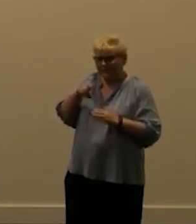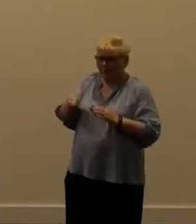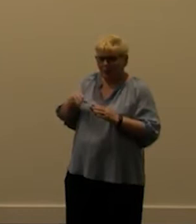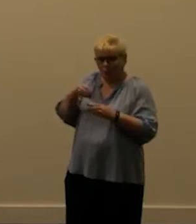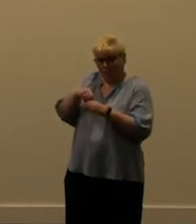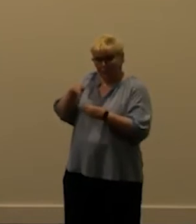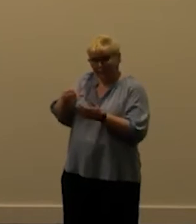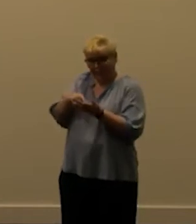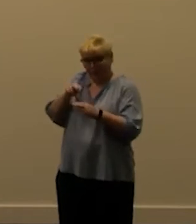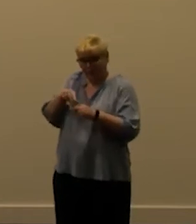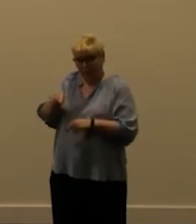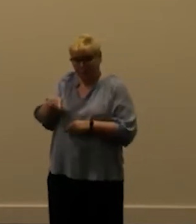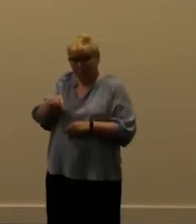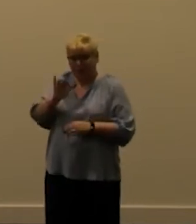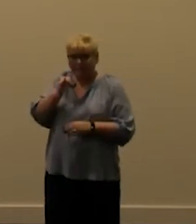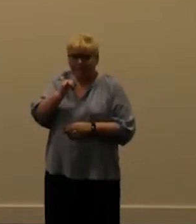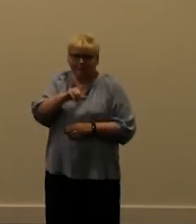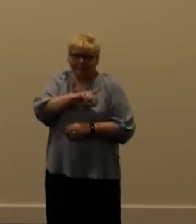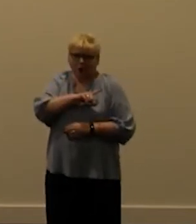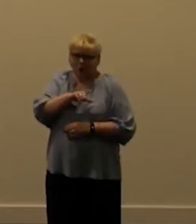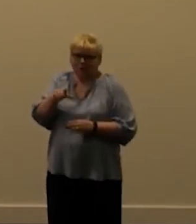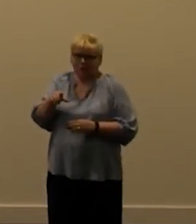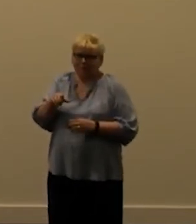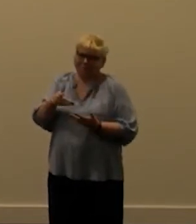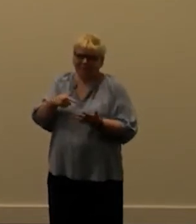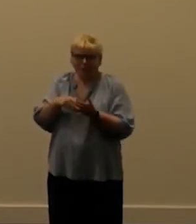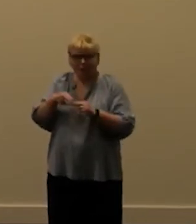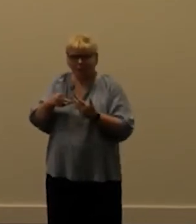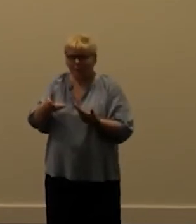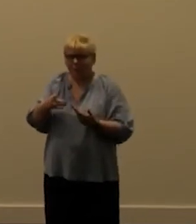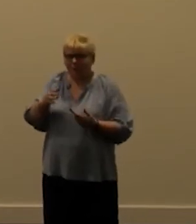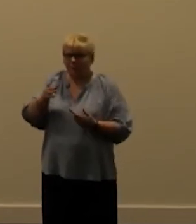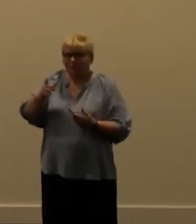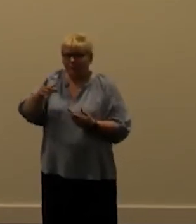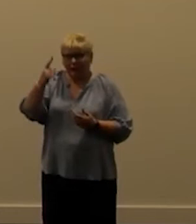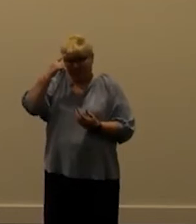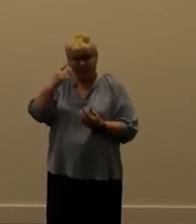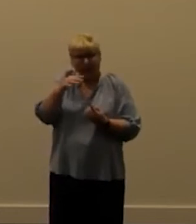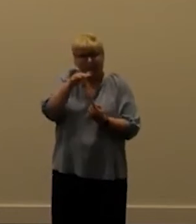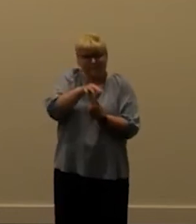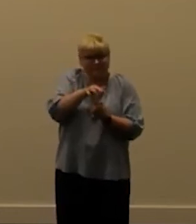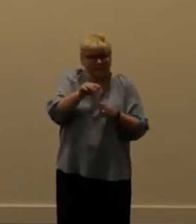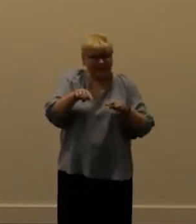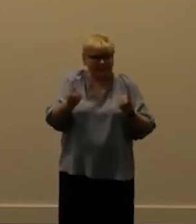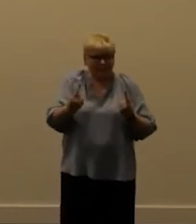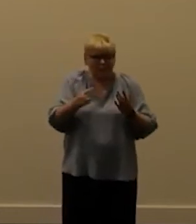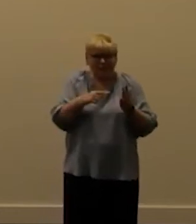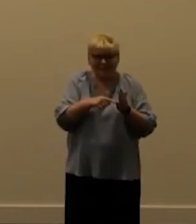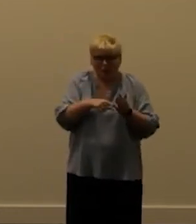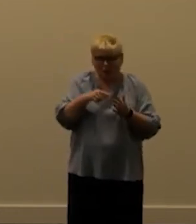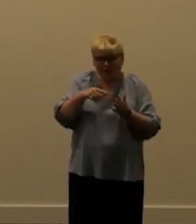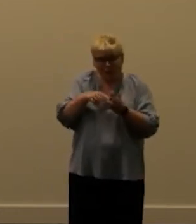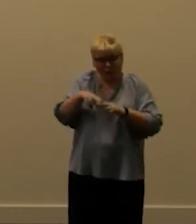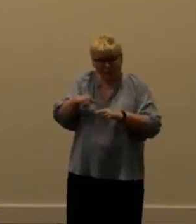Terraform, because Terraform like. I think the main difference is with Terraform you build from